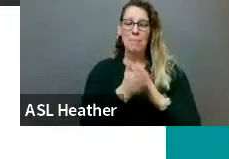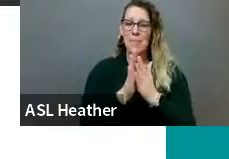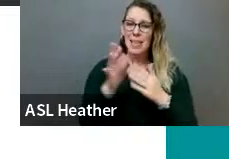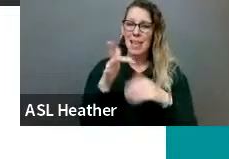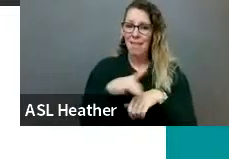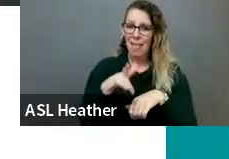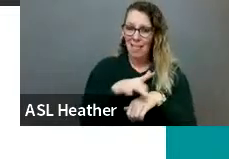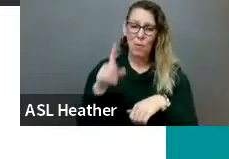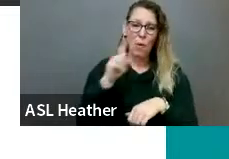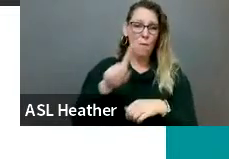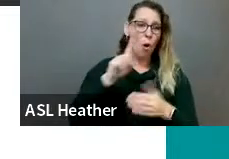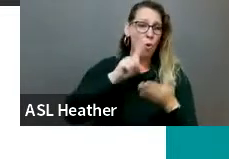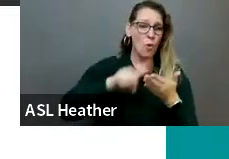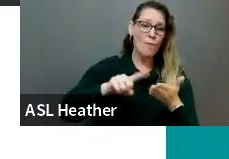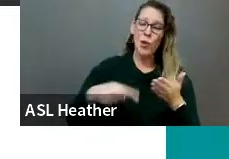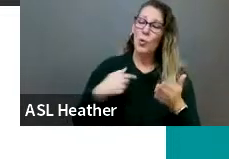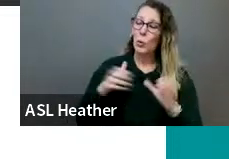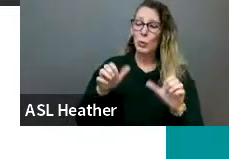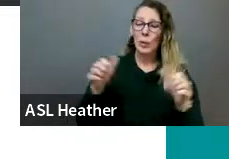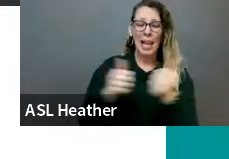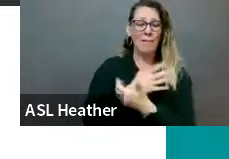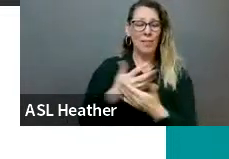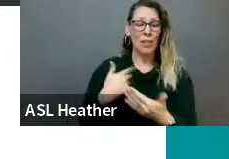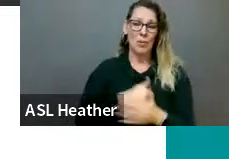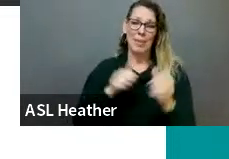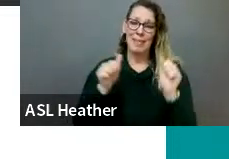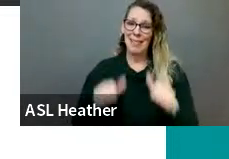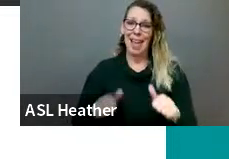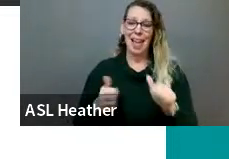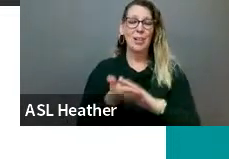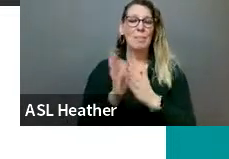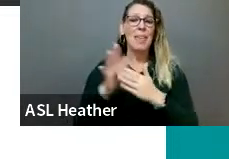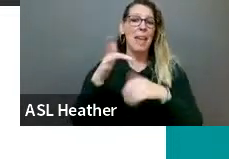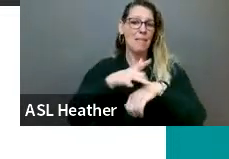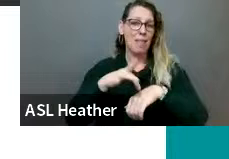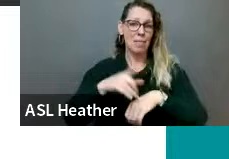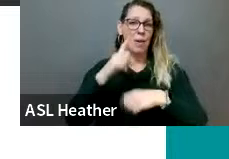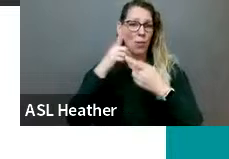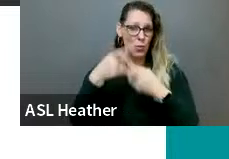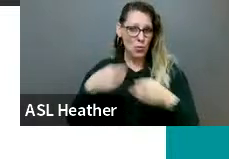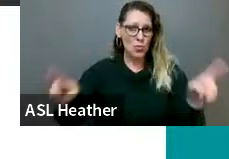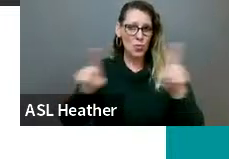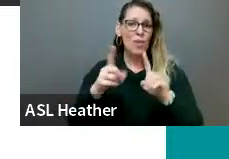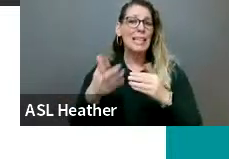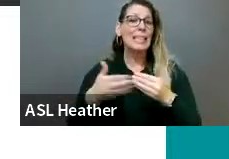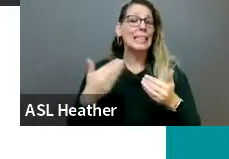we possibly can to make that information available in a way that will make it easy to understand.